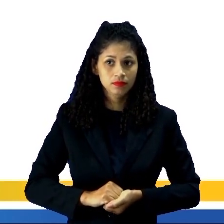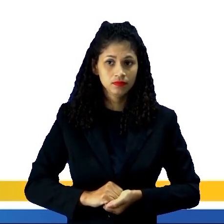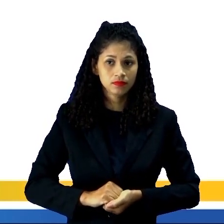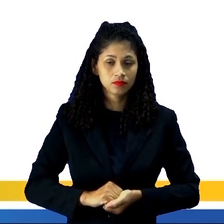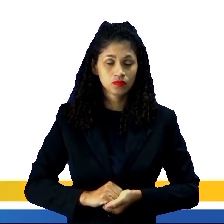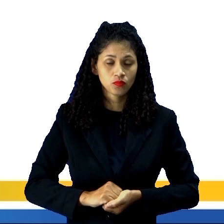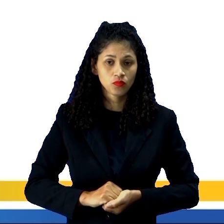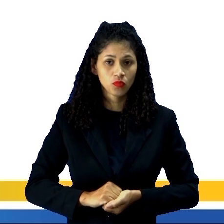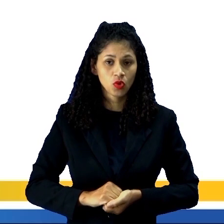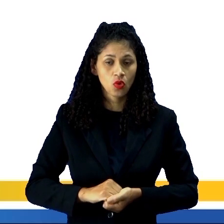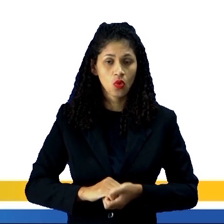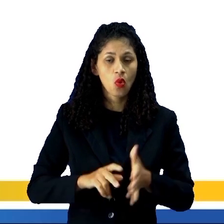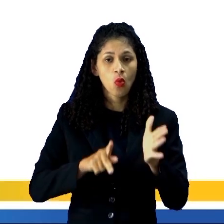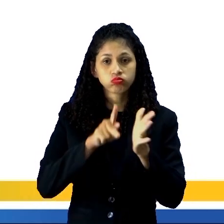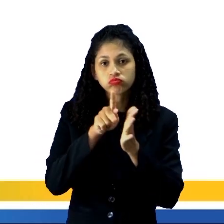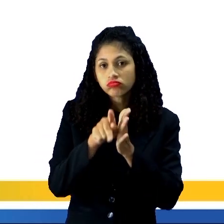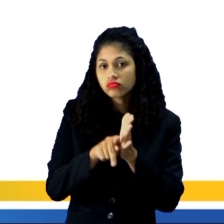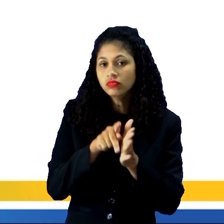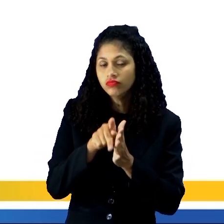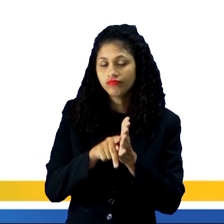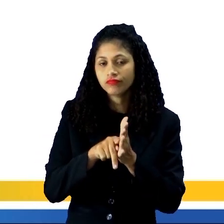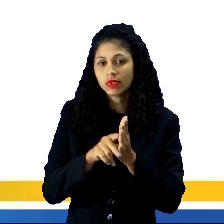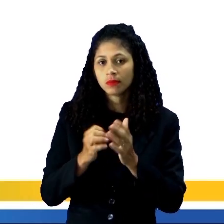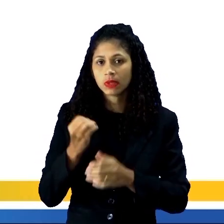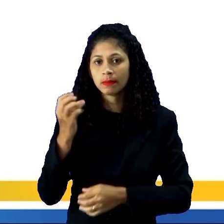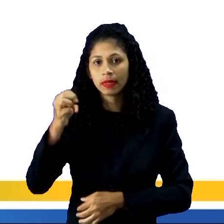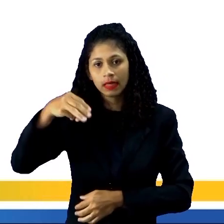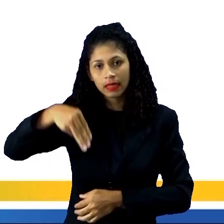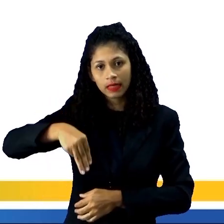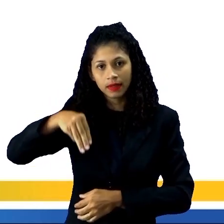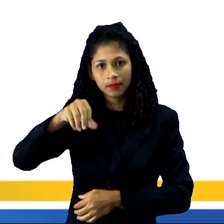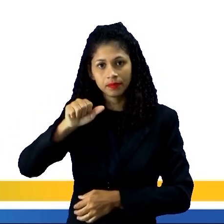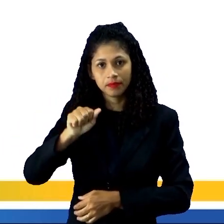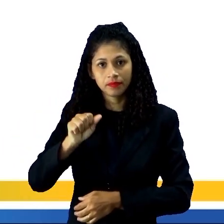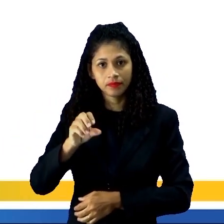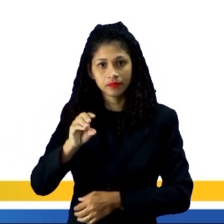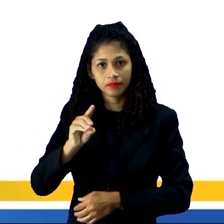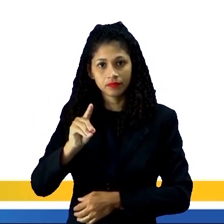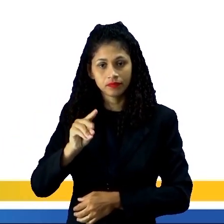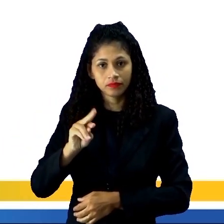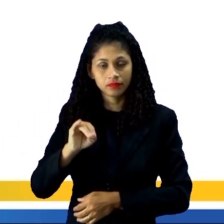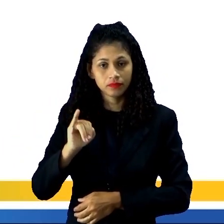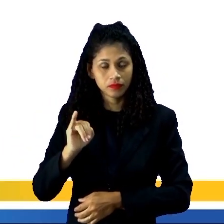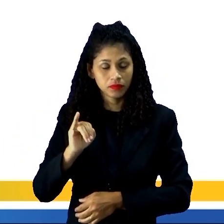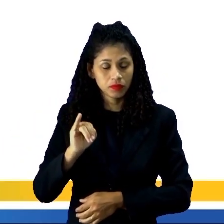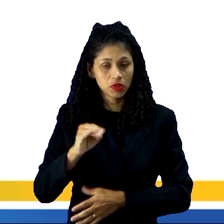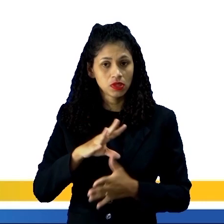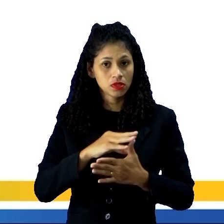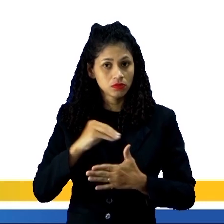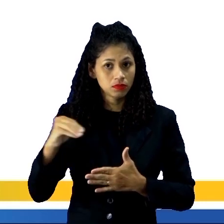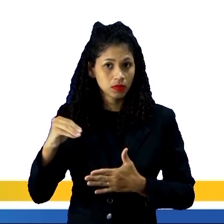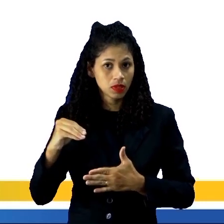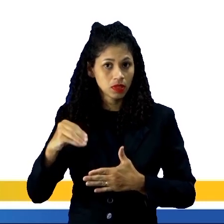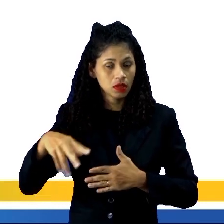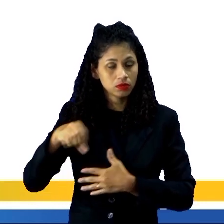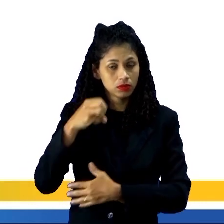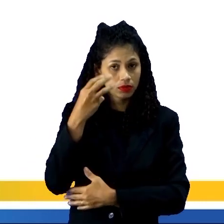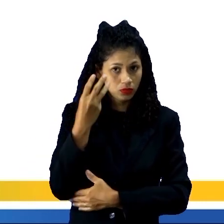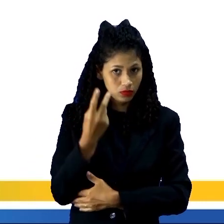O trem vai para Madrid, sai da plataforma 2.